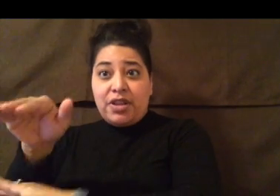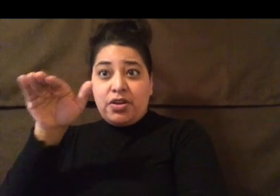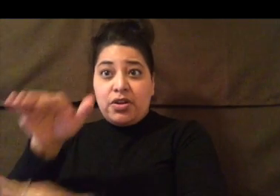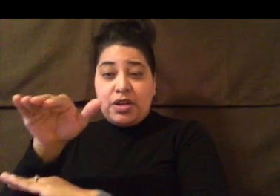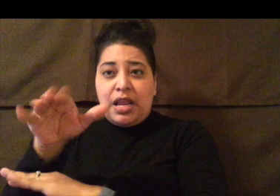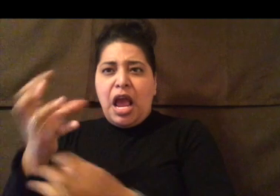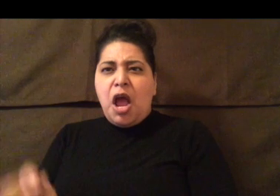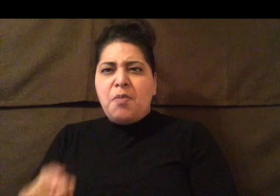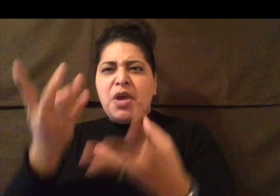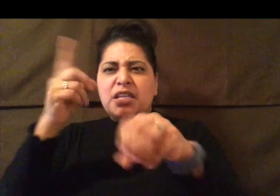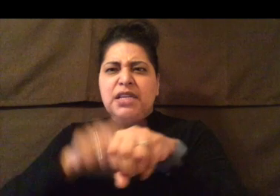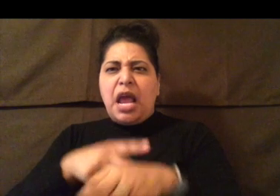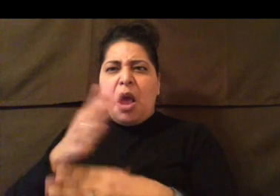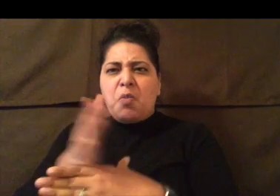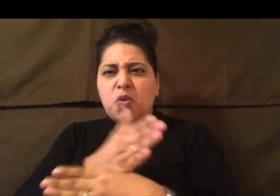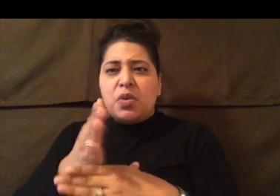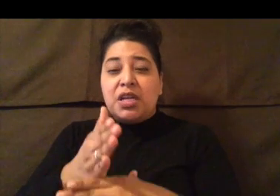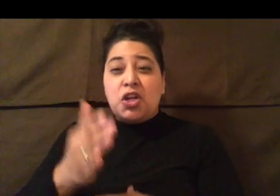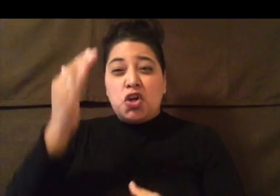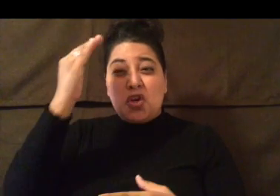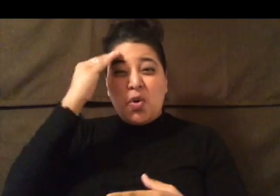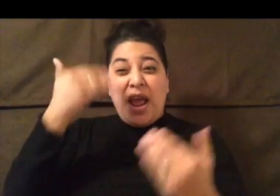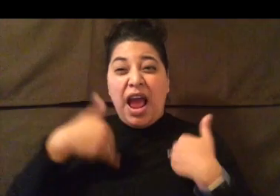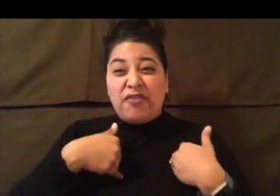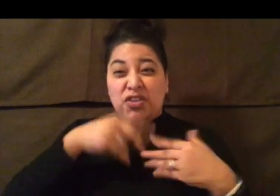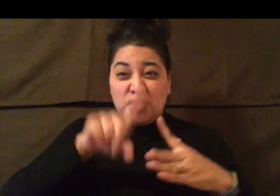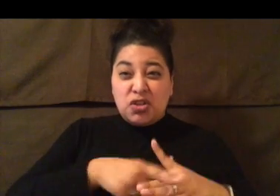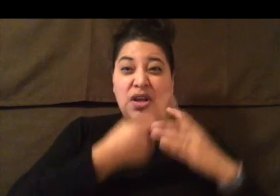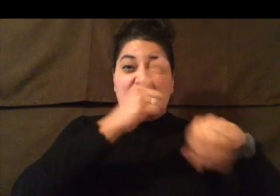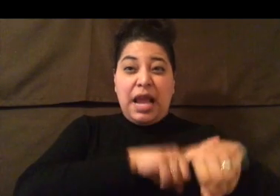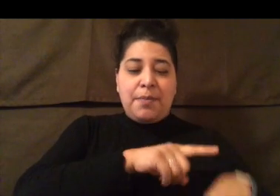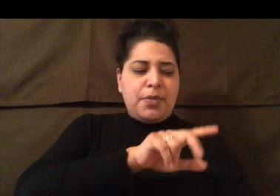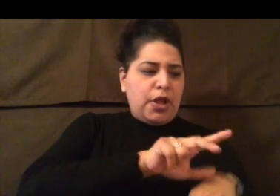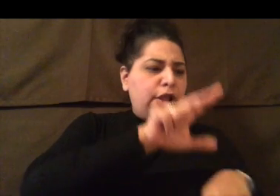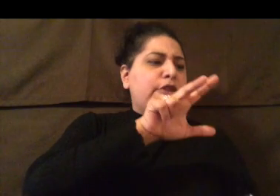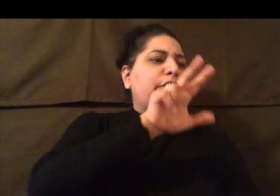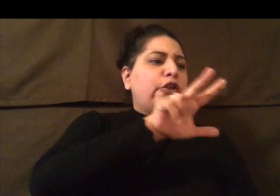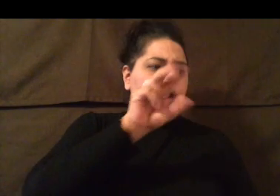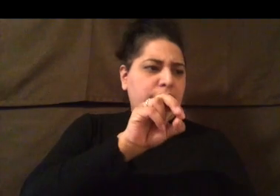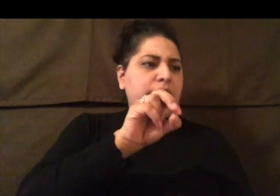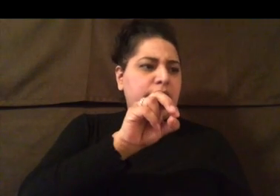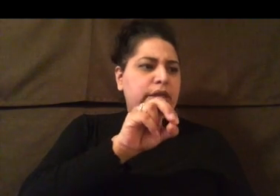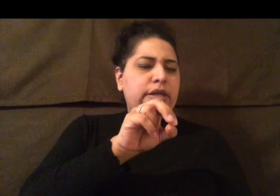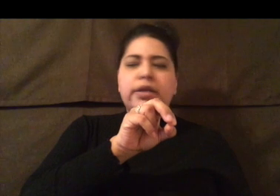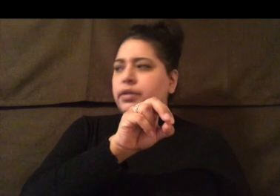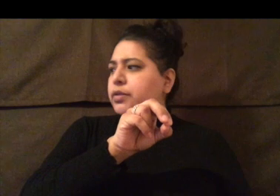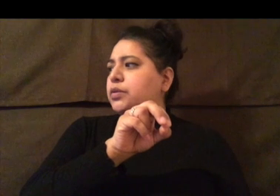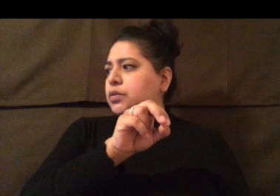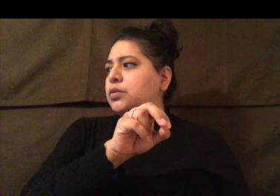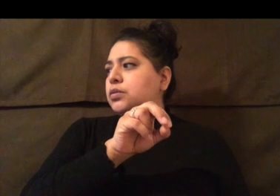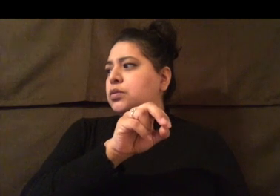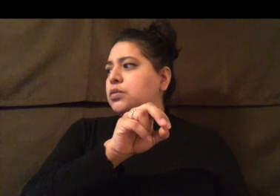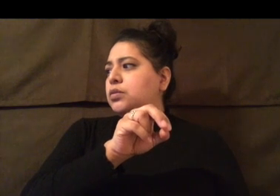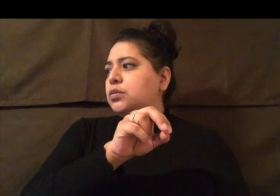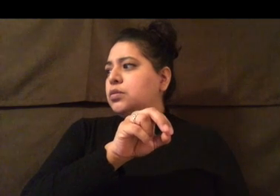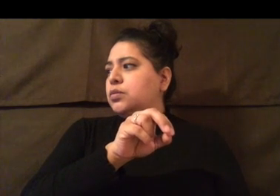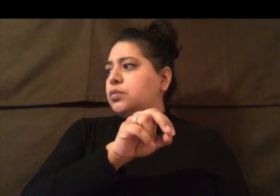Let's set up our situation equation. Okay, we know we have a start time at 3:30. Okay, so we're going to